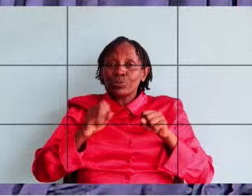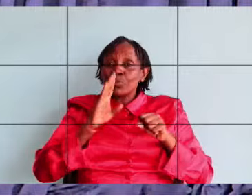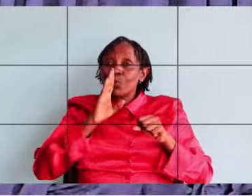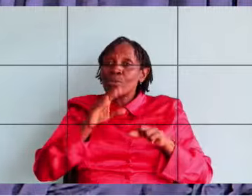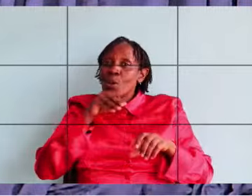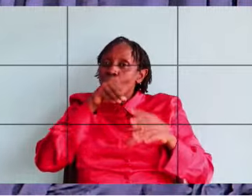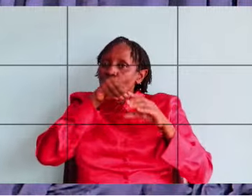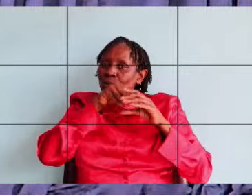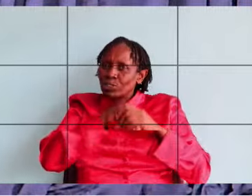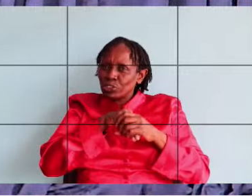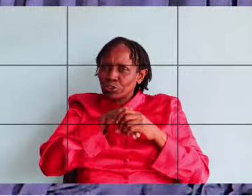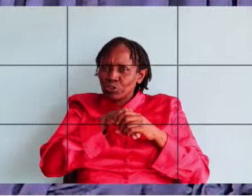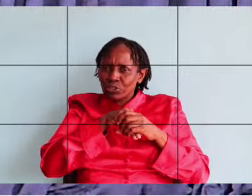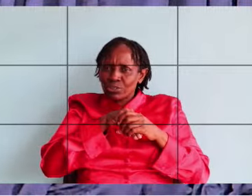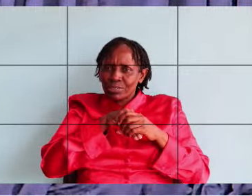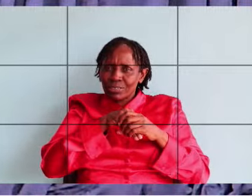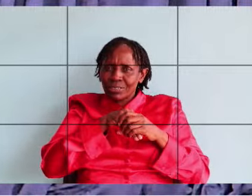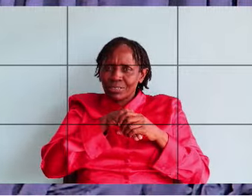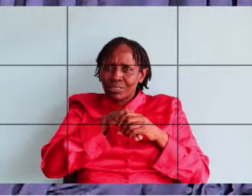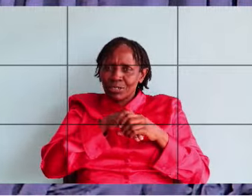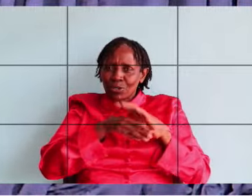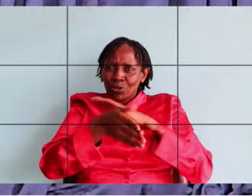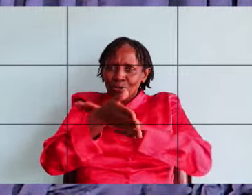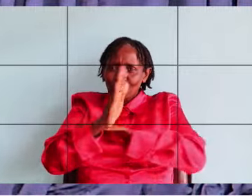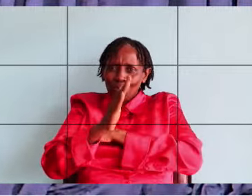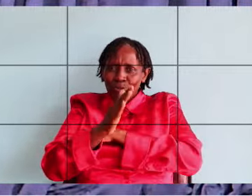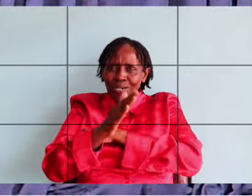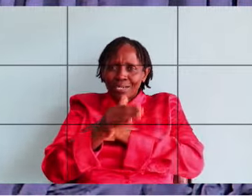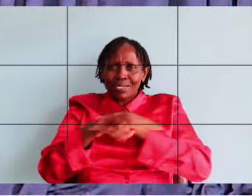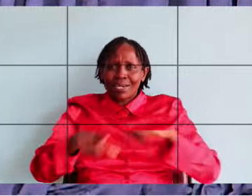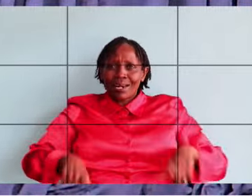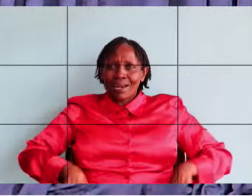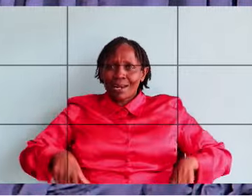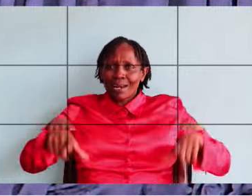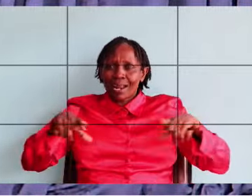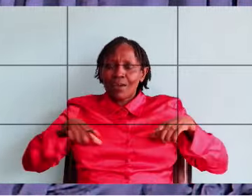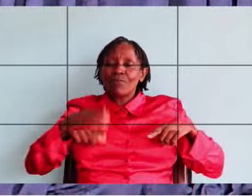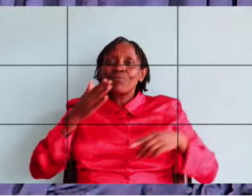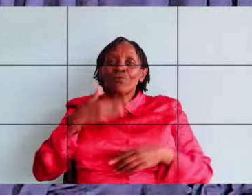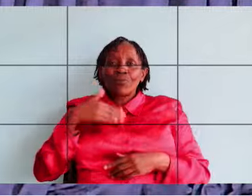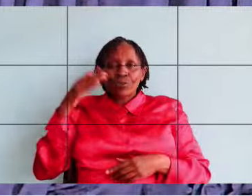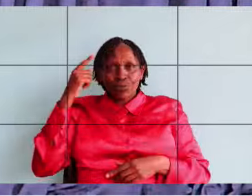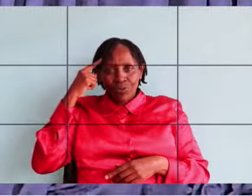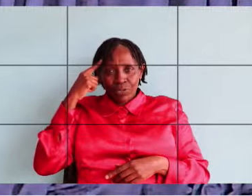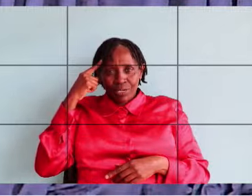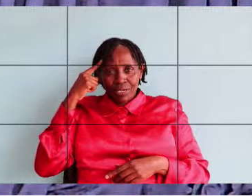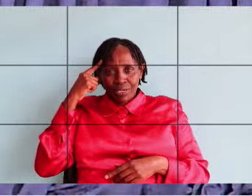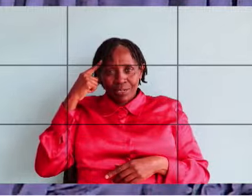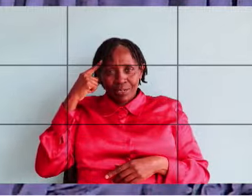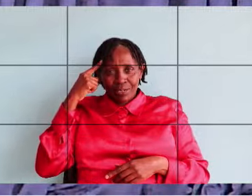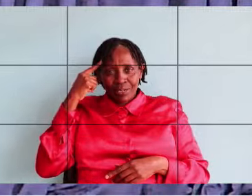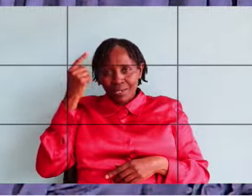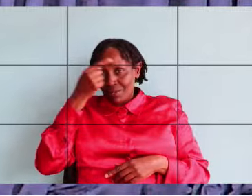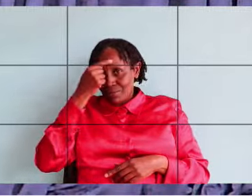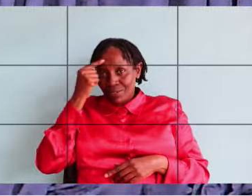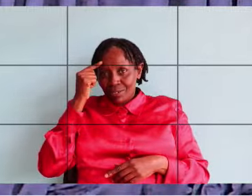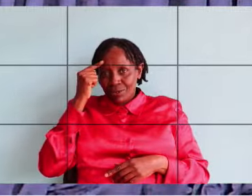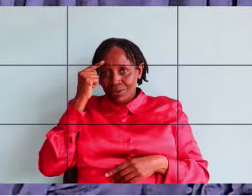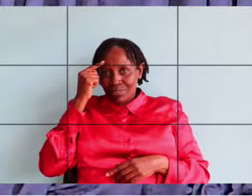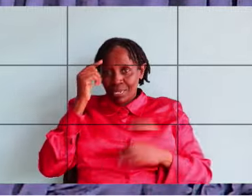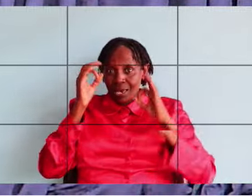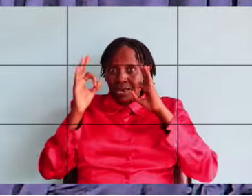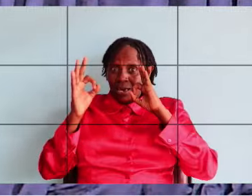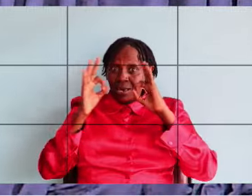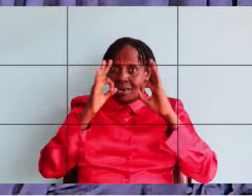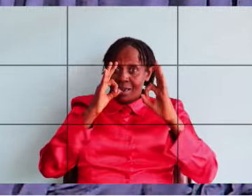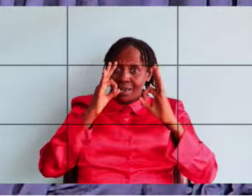in our lives, there are a few things I want us to reflect and think about. Because if we don't take time